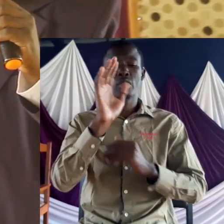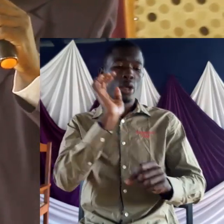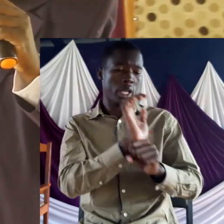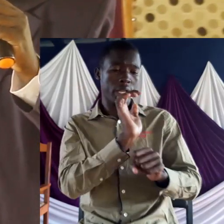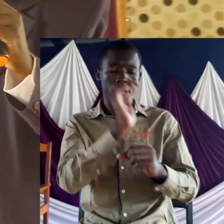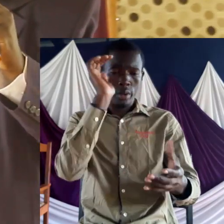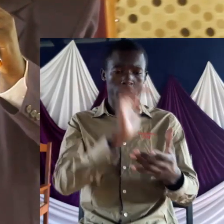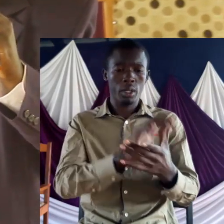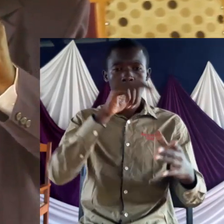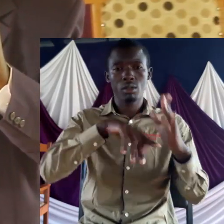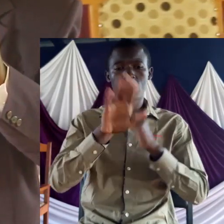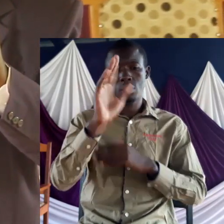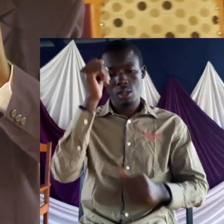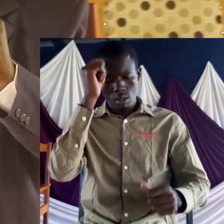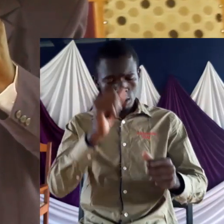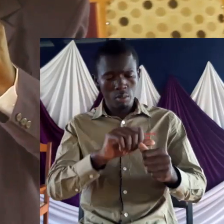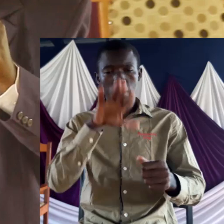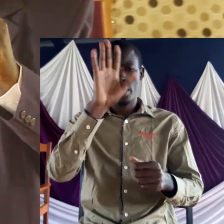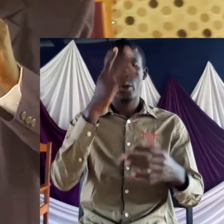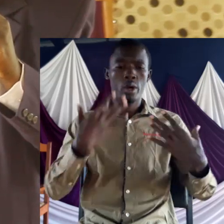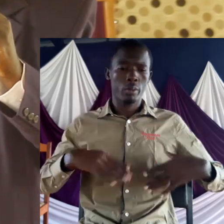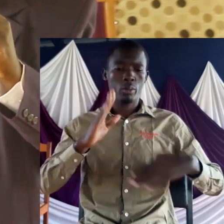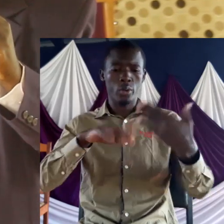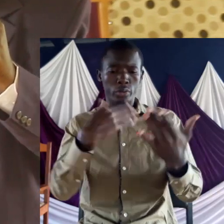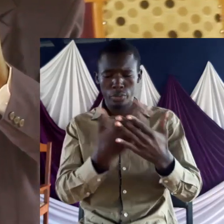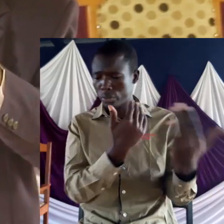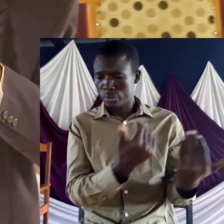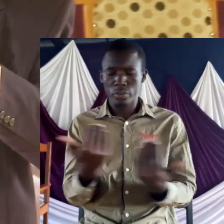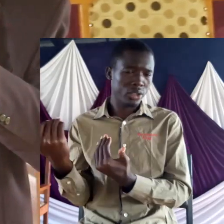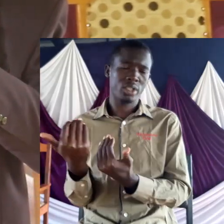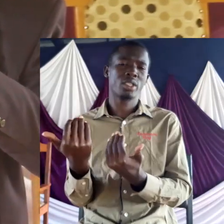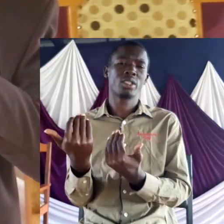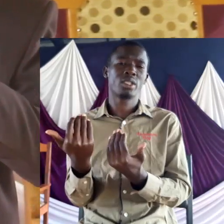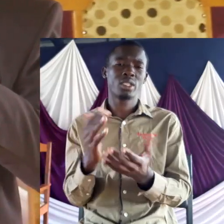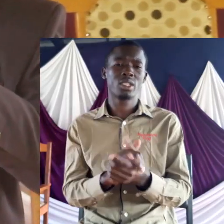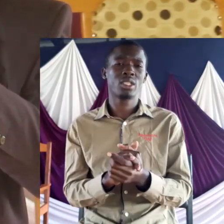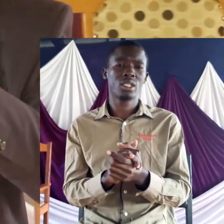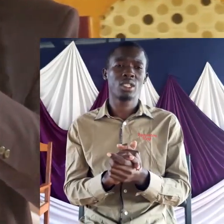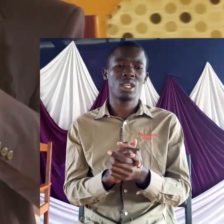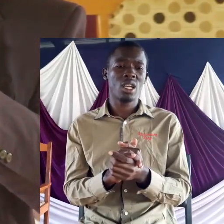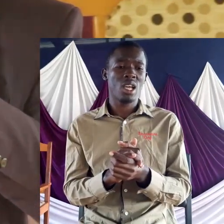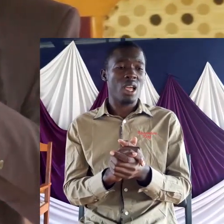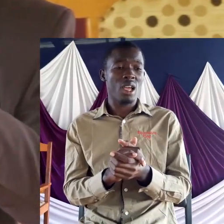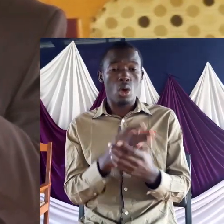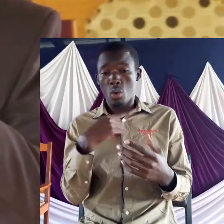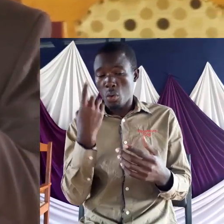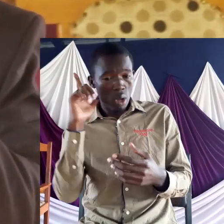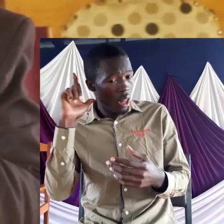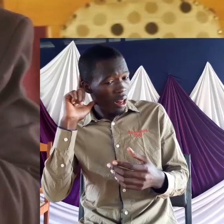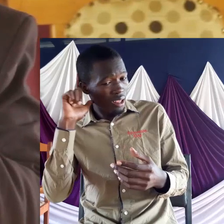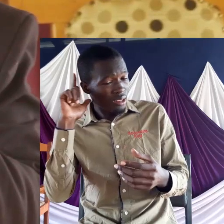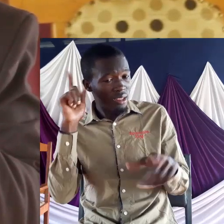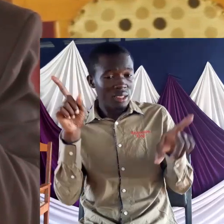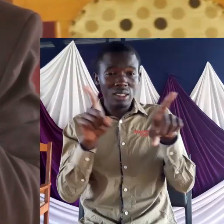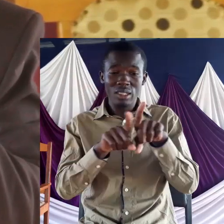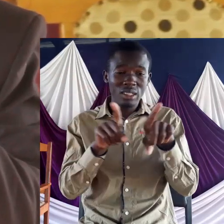believes in you. Remember your people, all your children, wherever they are, all your children, whether they are listening, all your